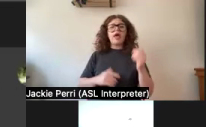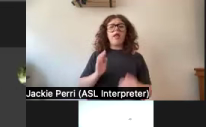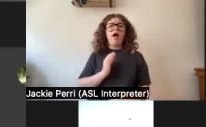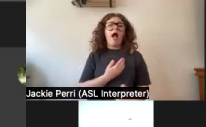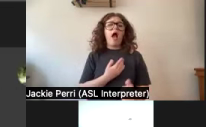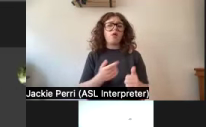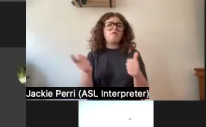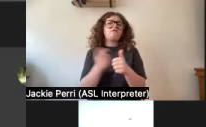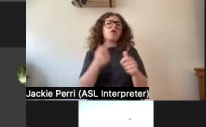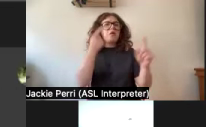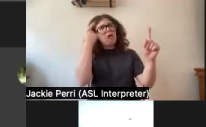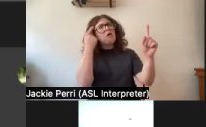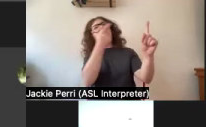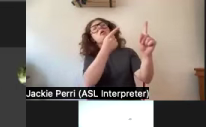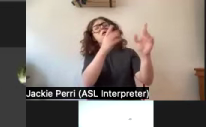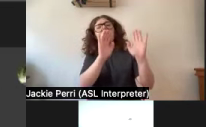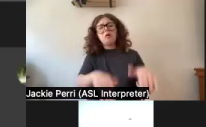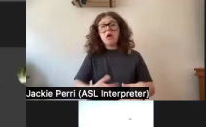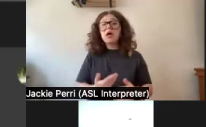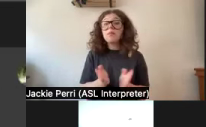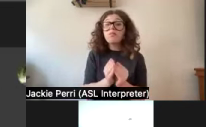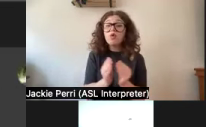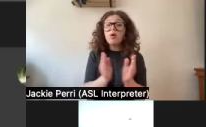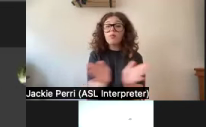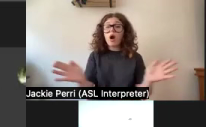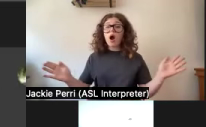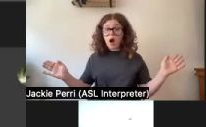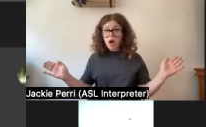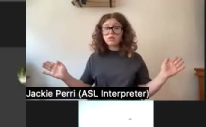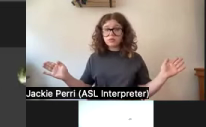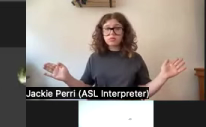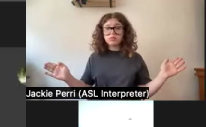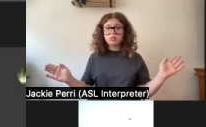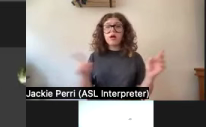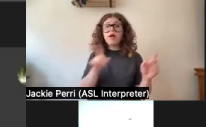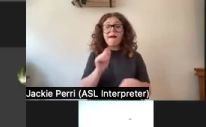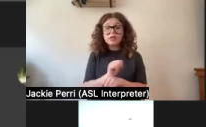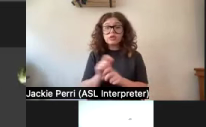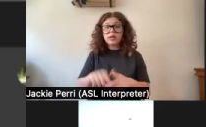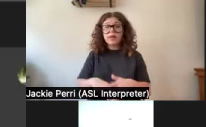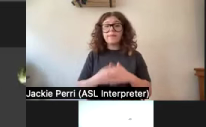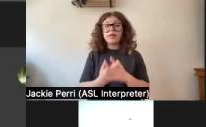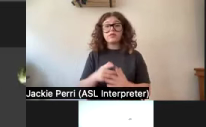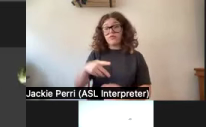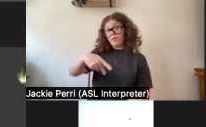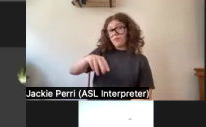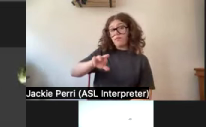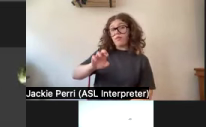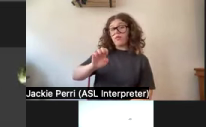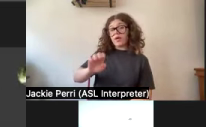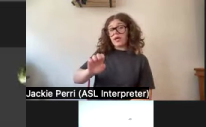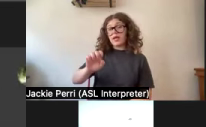might think of what sexual health education can be. And it actually begins from pre-K through 12th